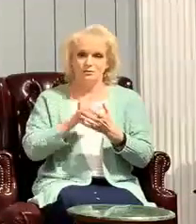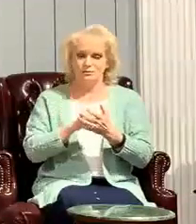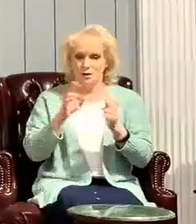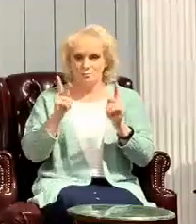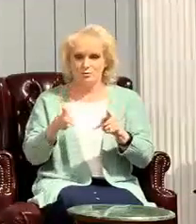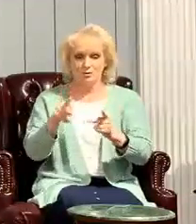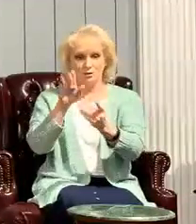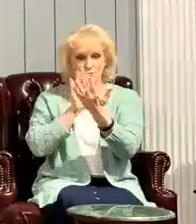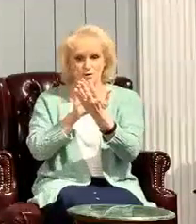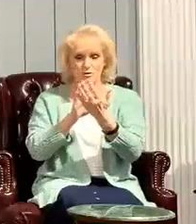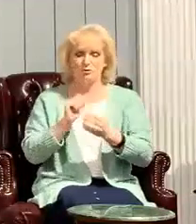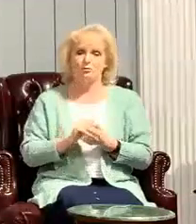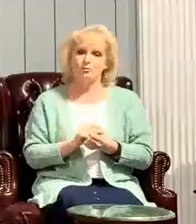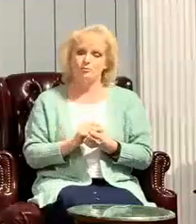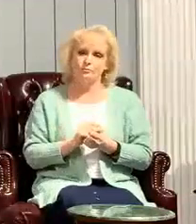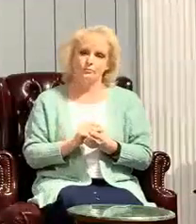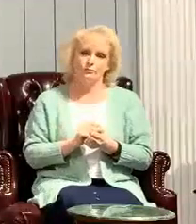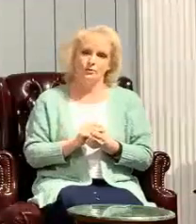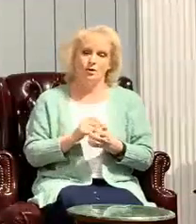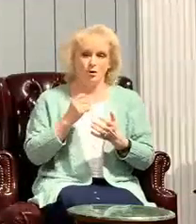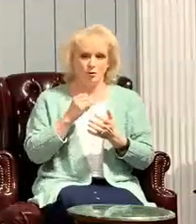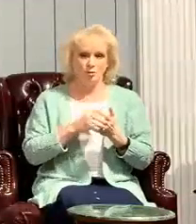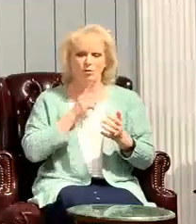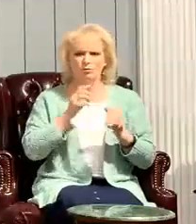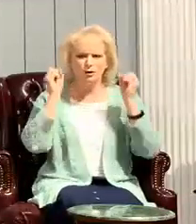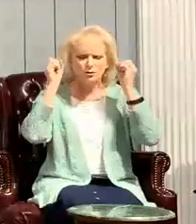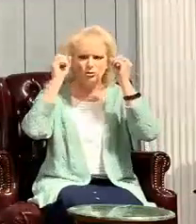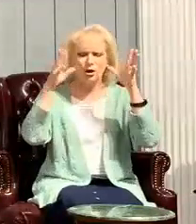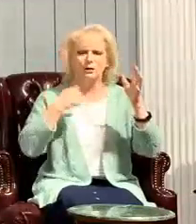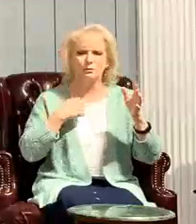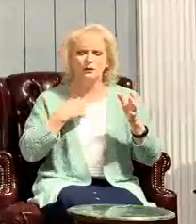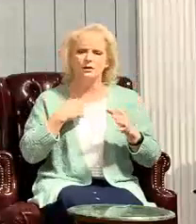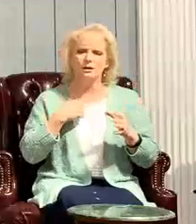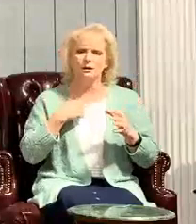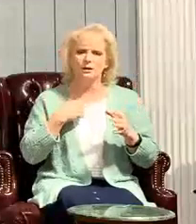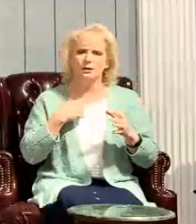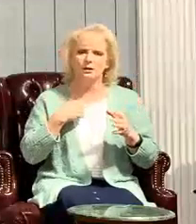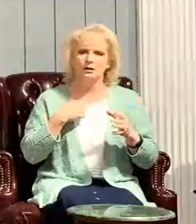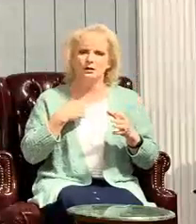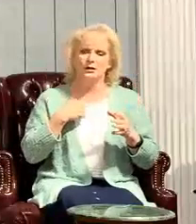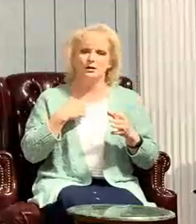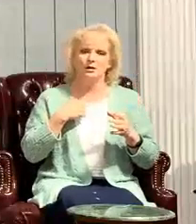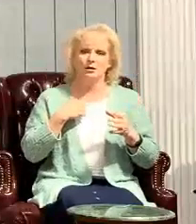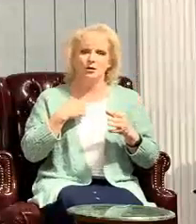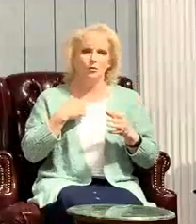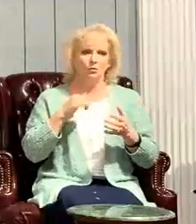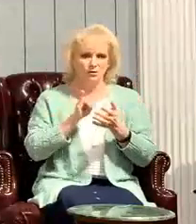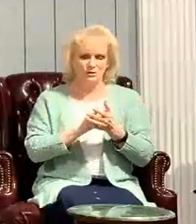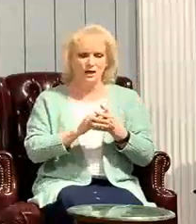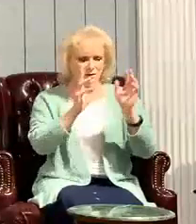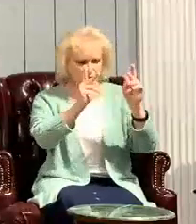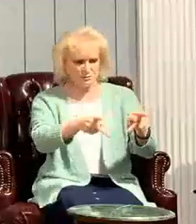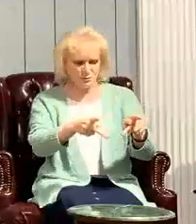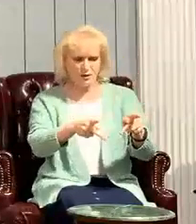name. But you know what really shocked me about that? It was that this guy was offended that I called him wicked. I thought that was a